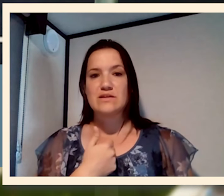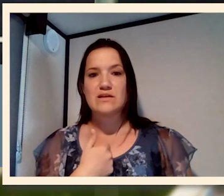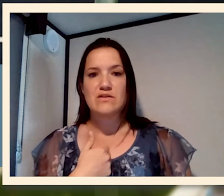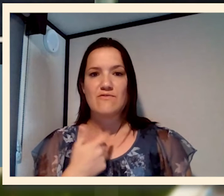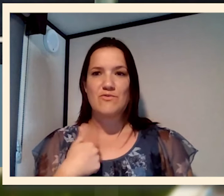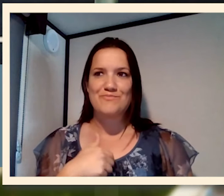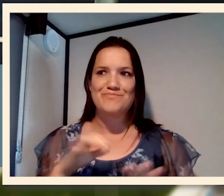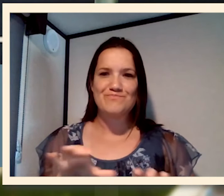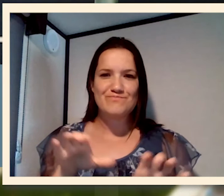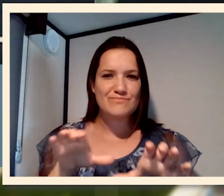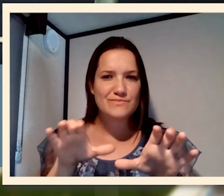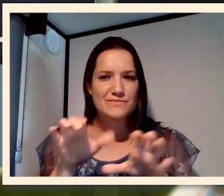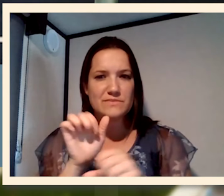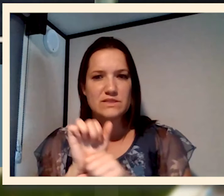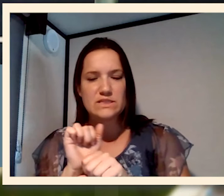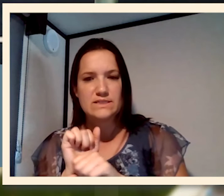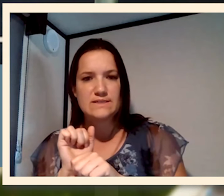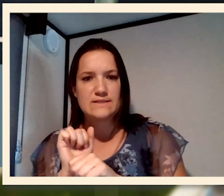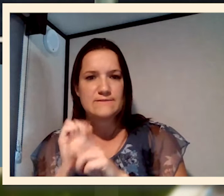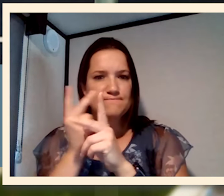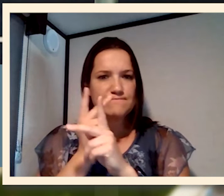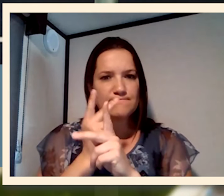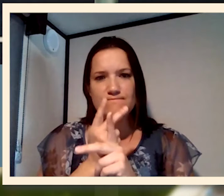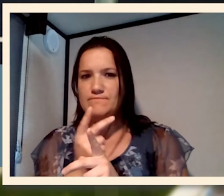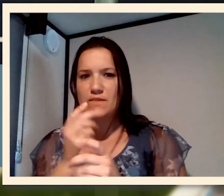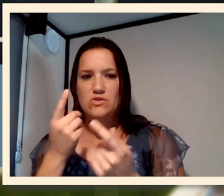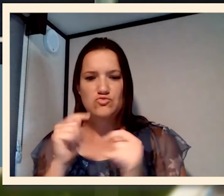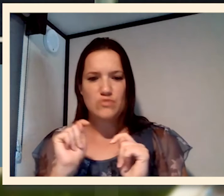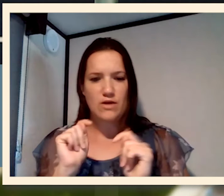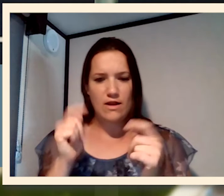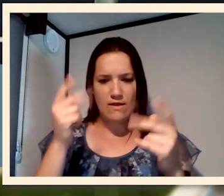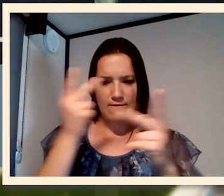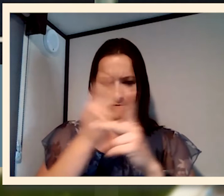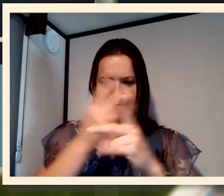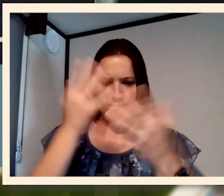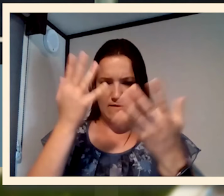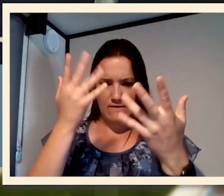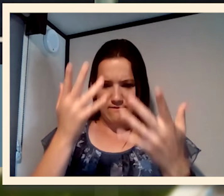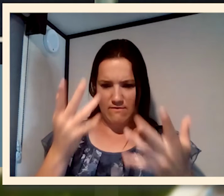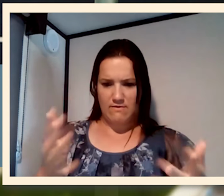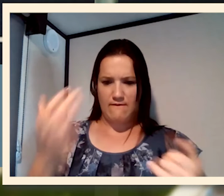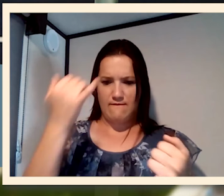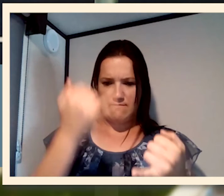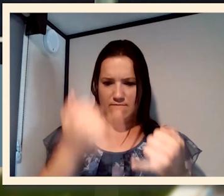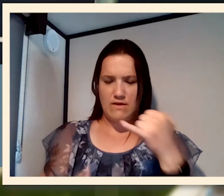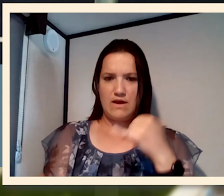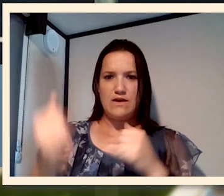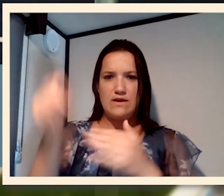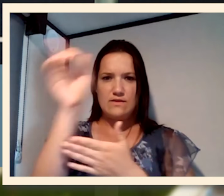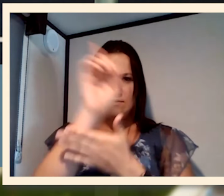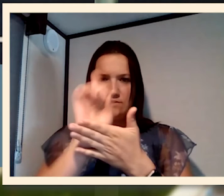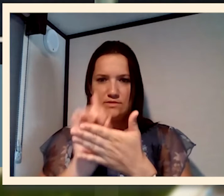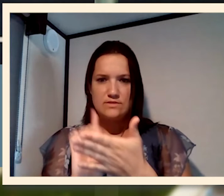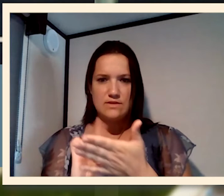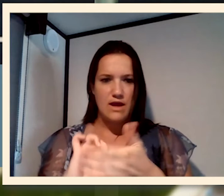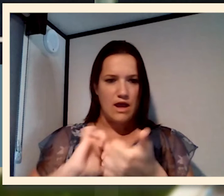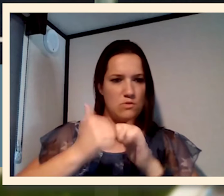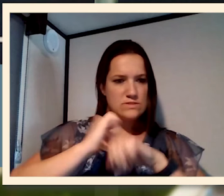Mark Mertz and myself actively working to kind of finalize the